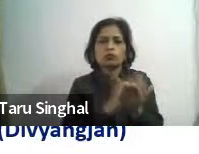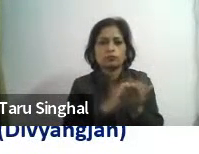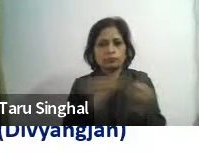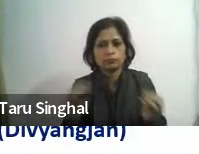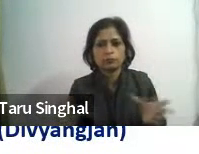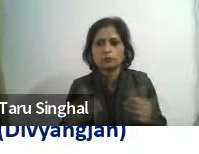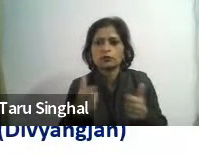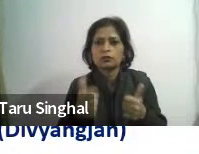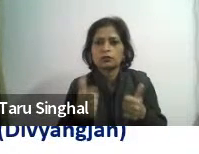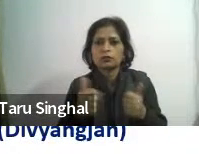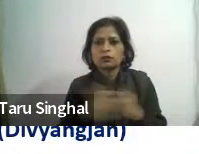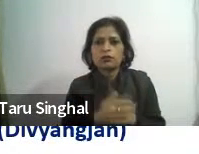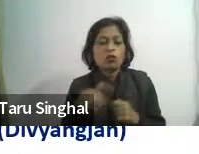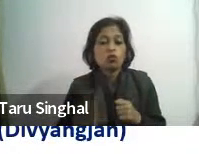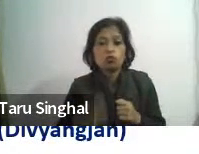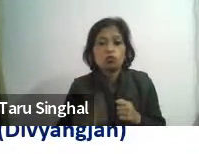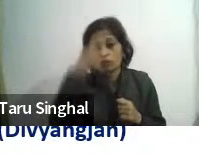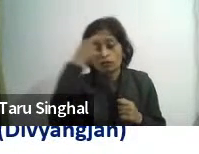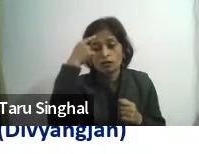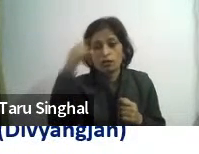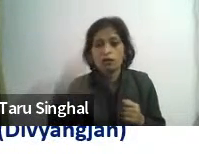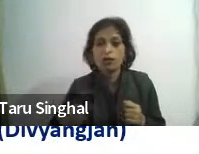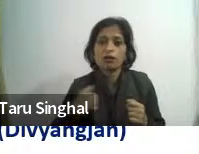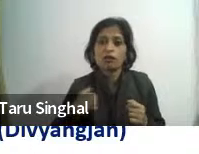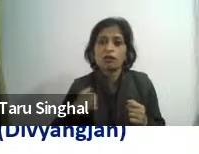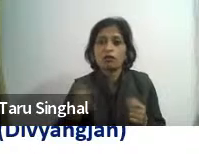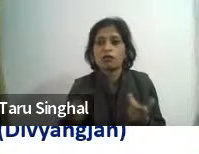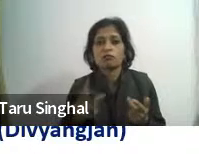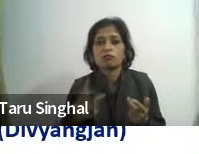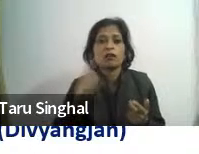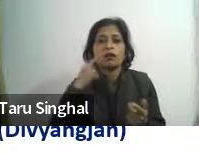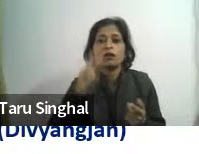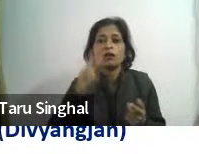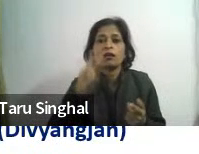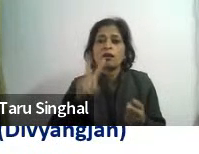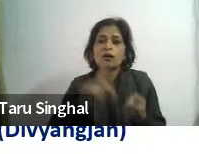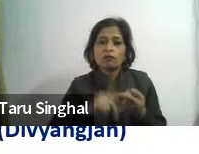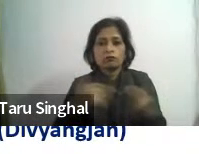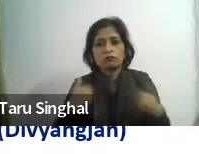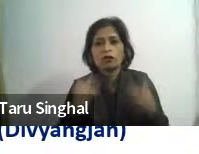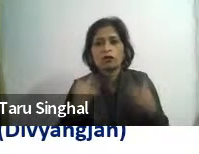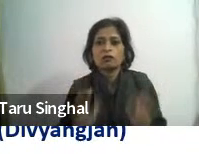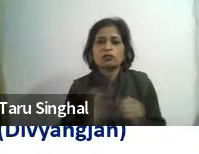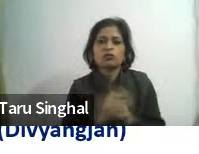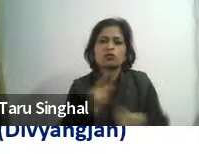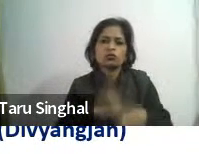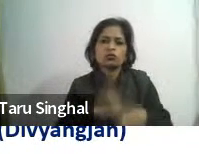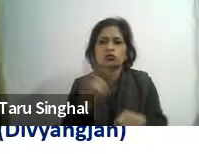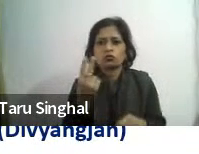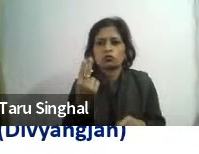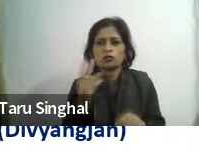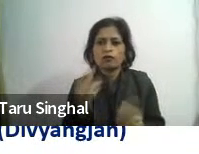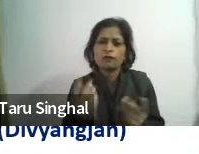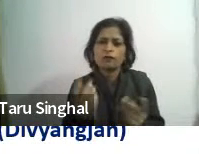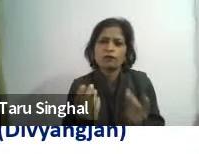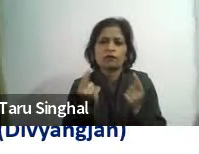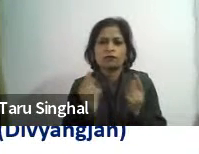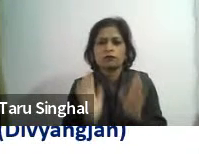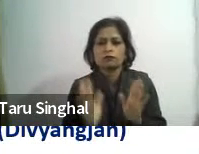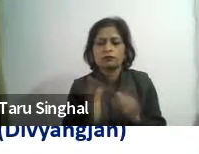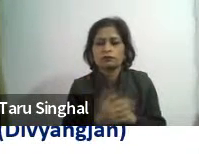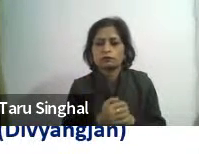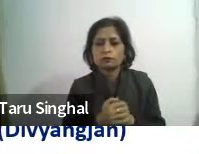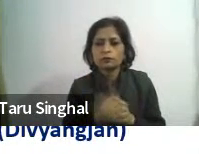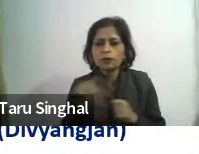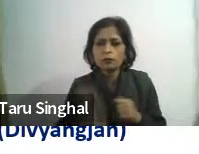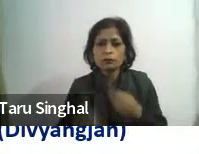Ma'am, unfortunately, only I can activate the live stream. Just give me 2 minutes, ma'am. I'll finish that. But it, I got that message